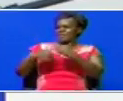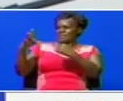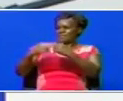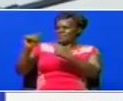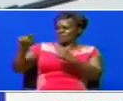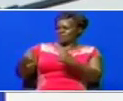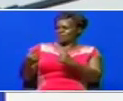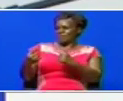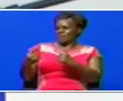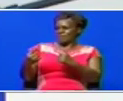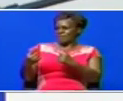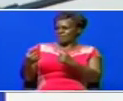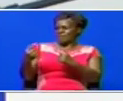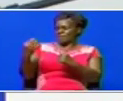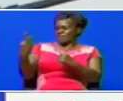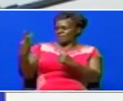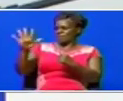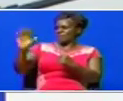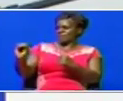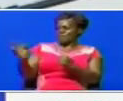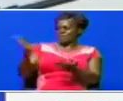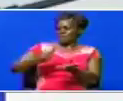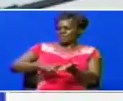163,350 registered voters.